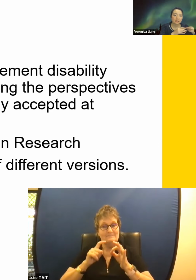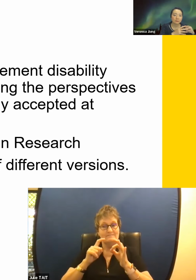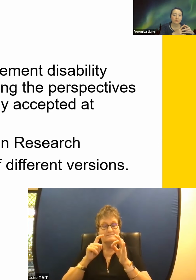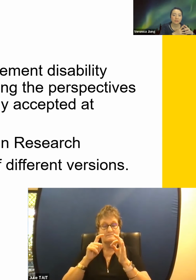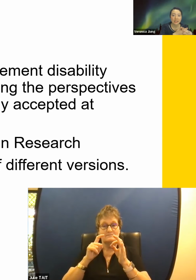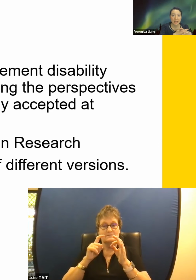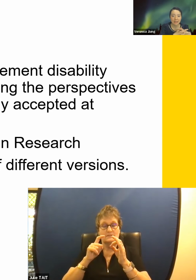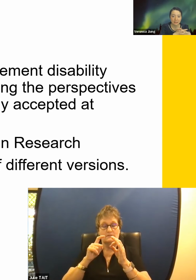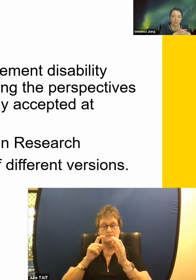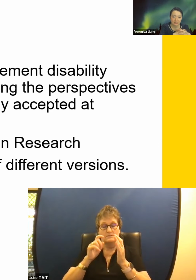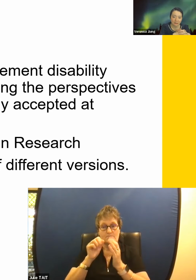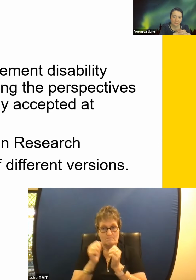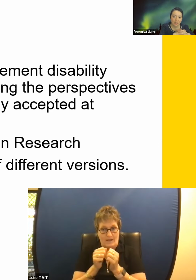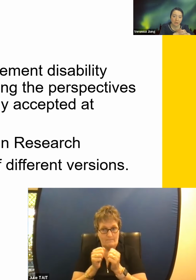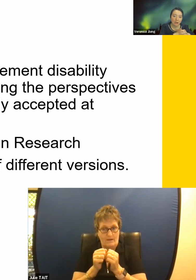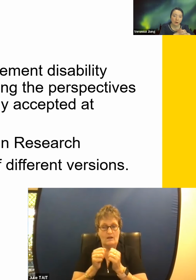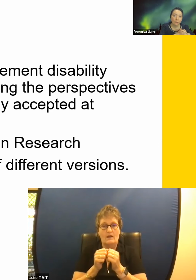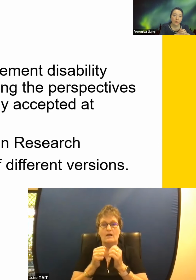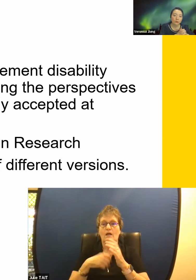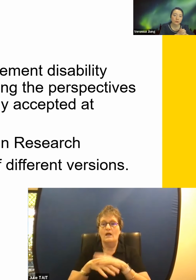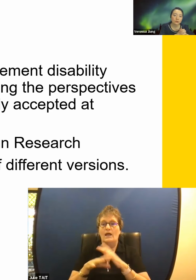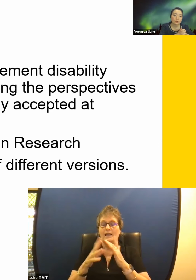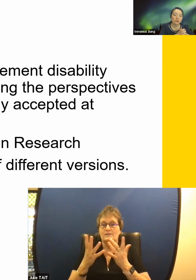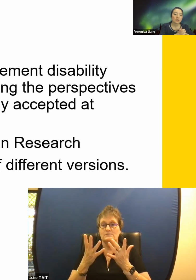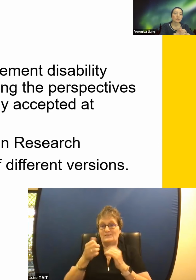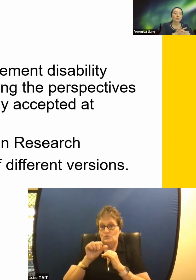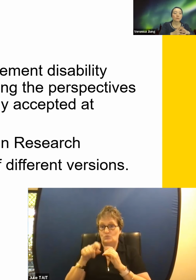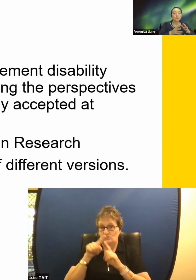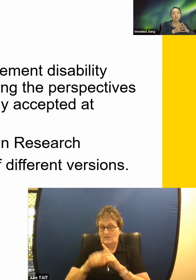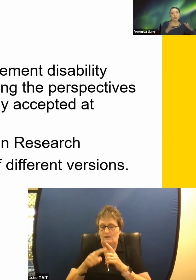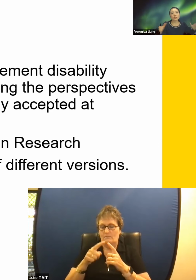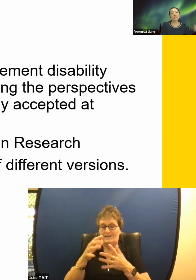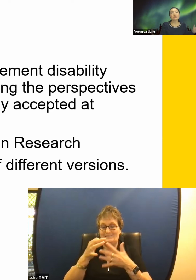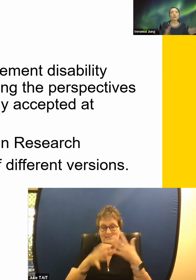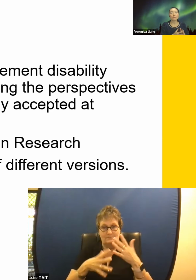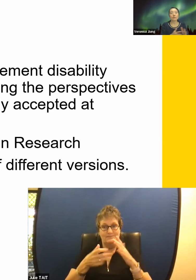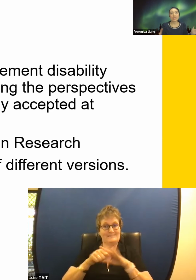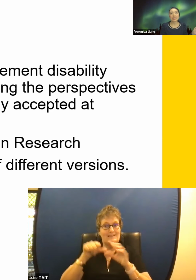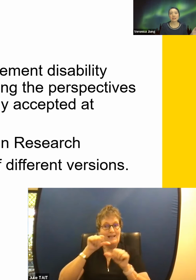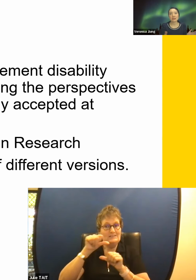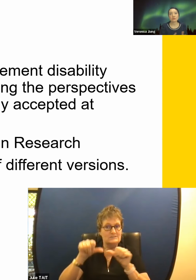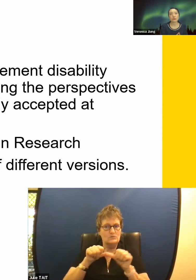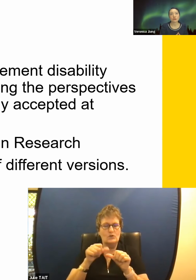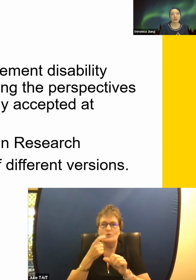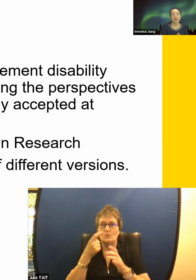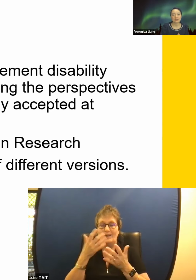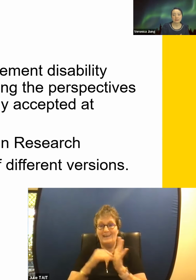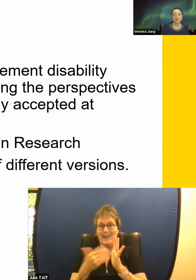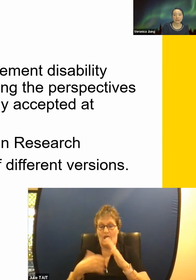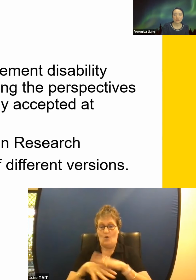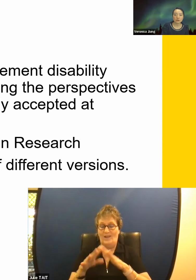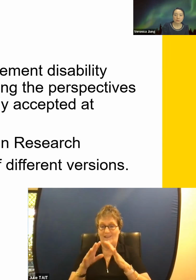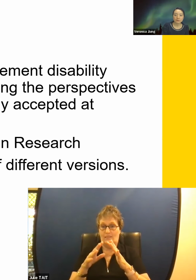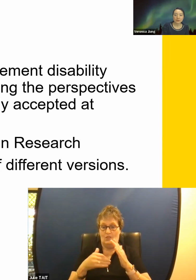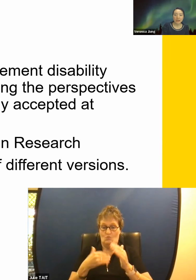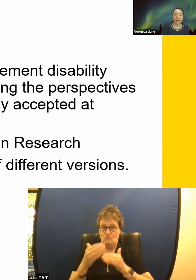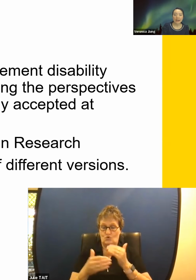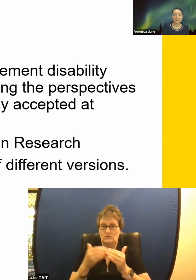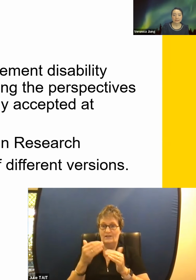accepted at disability and the society. But also the process of making this virtual reality